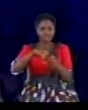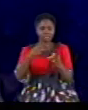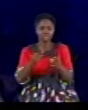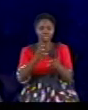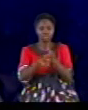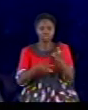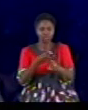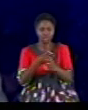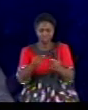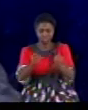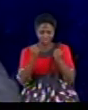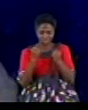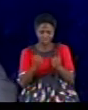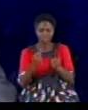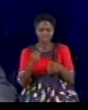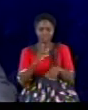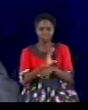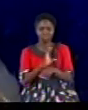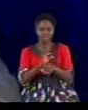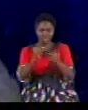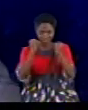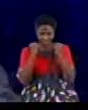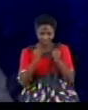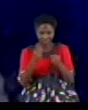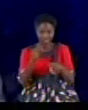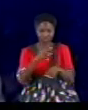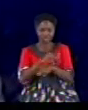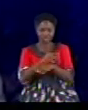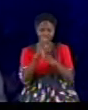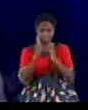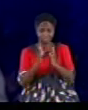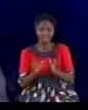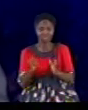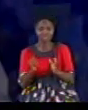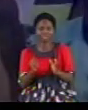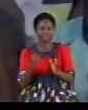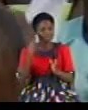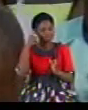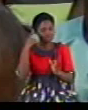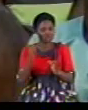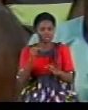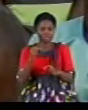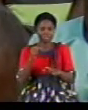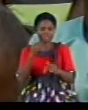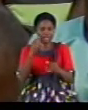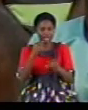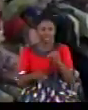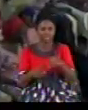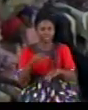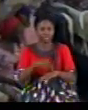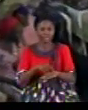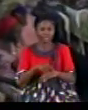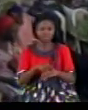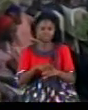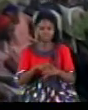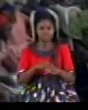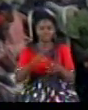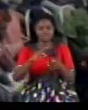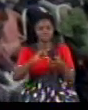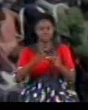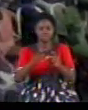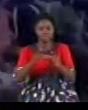your ministers. For the end time global harvest, in Jesus' name.